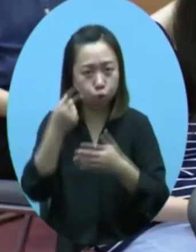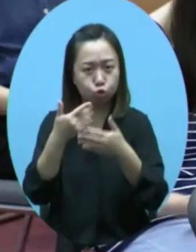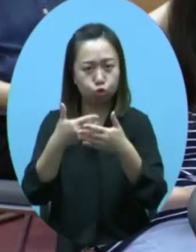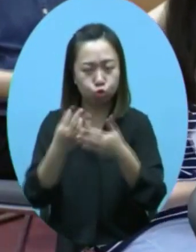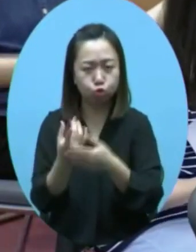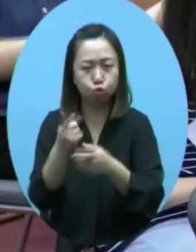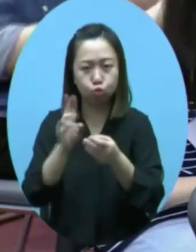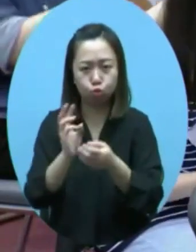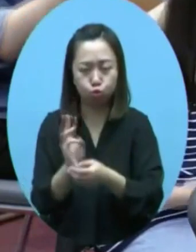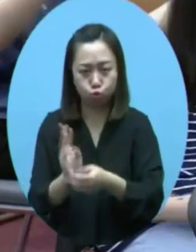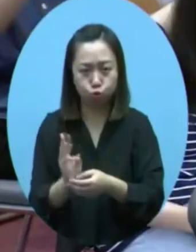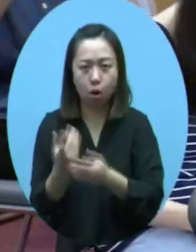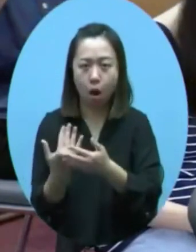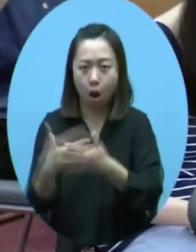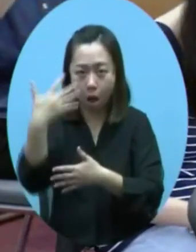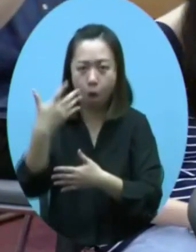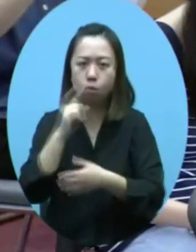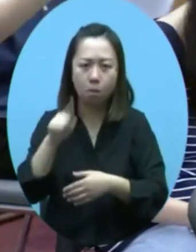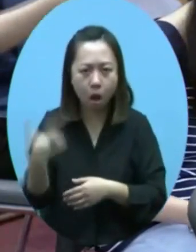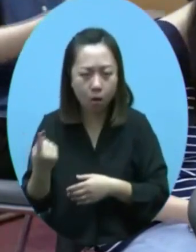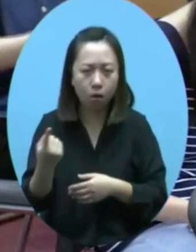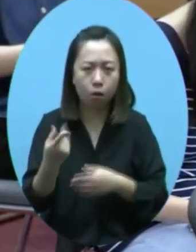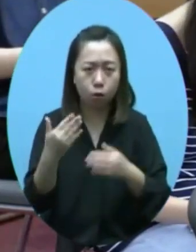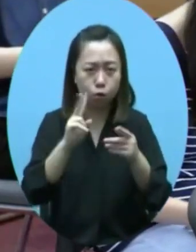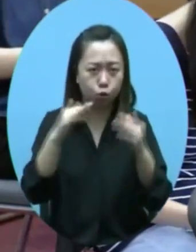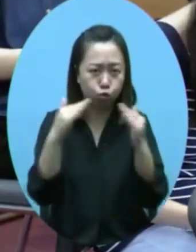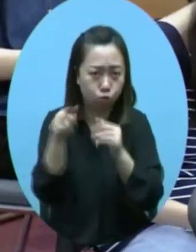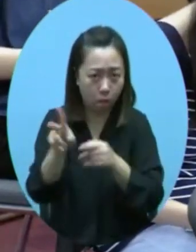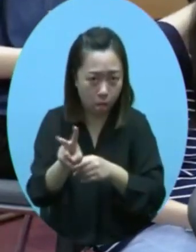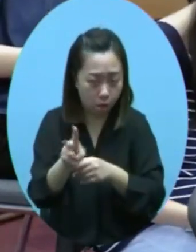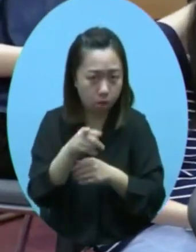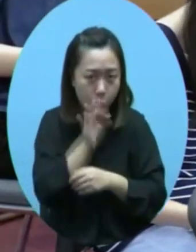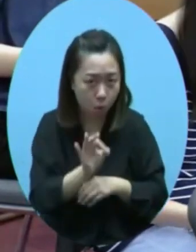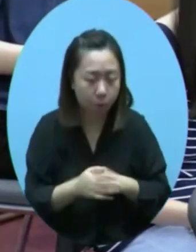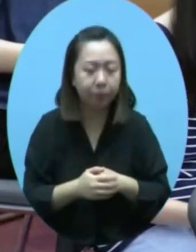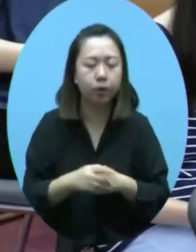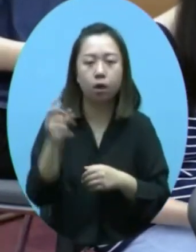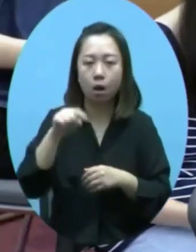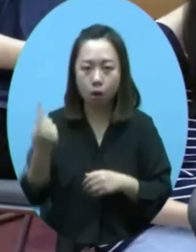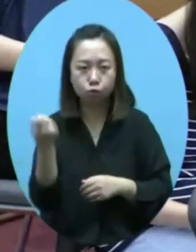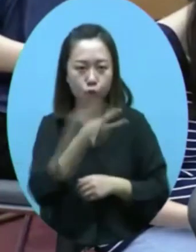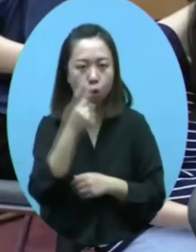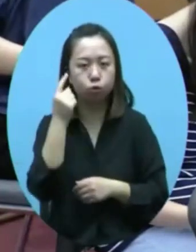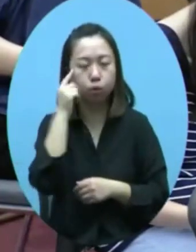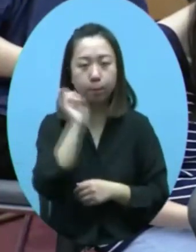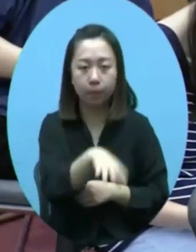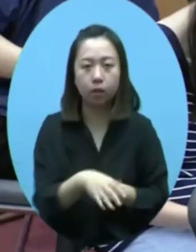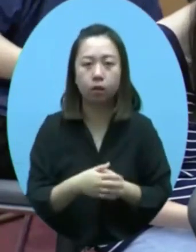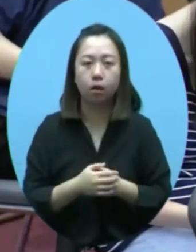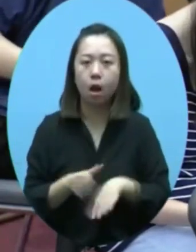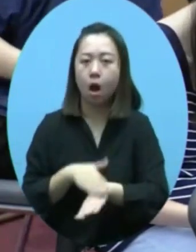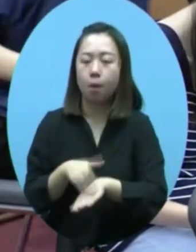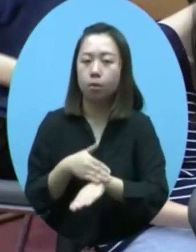besides Ming-Chun House cluster, would any other cluster also, cases also live in Soi-Chun O